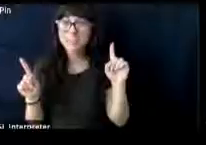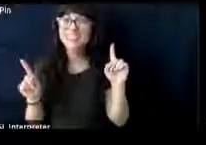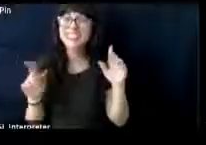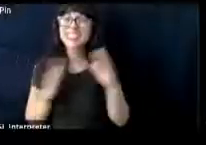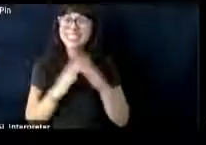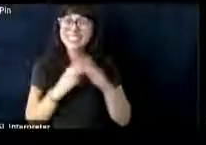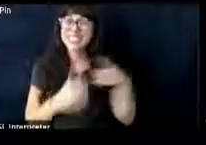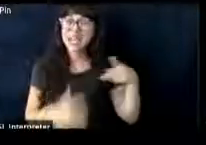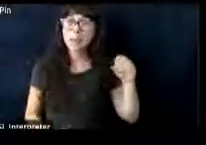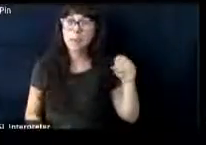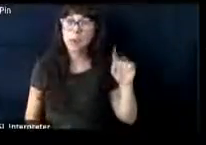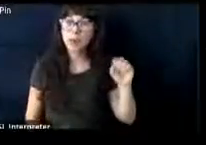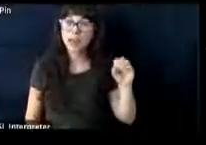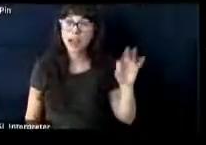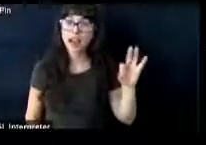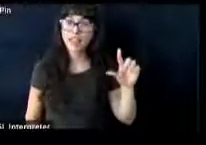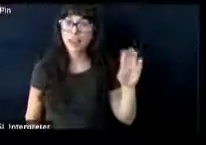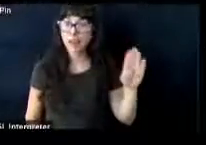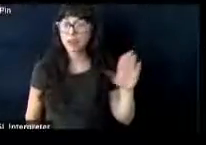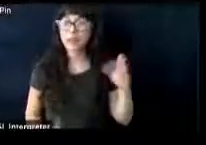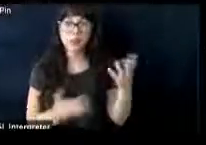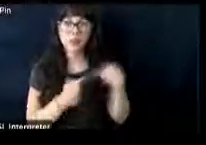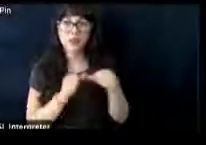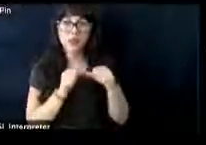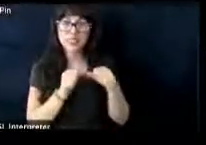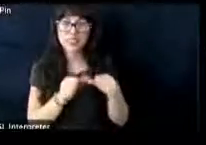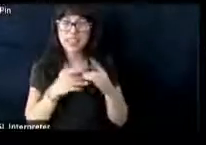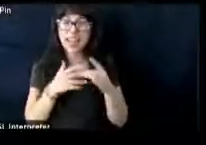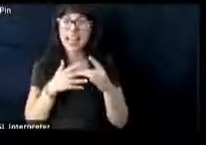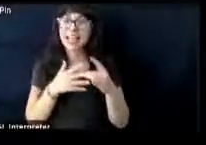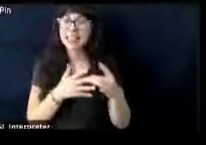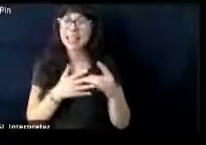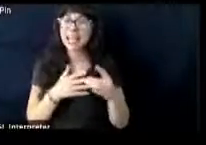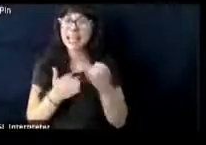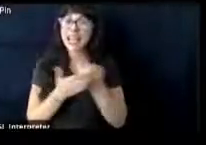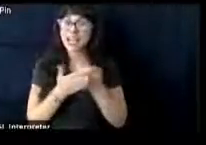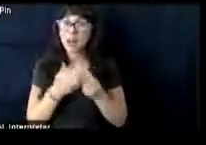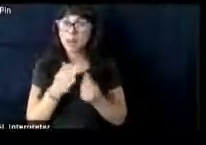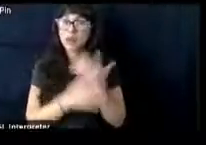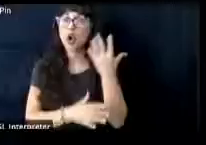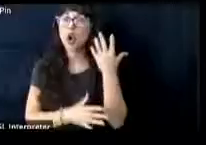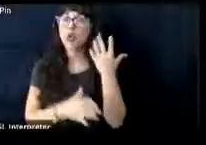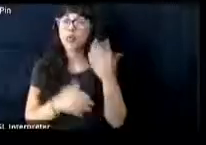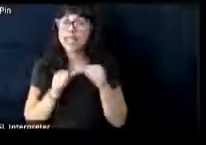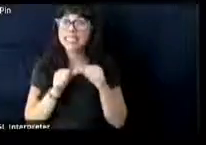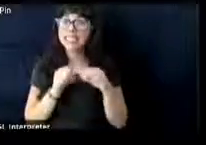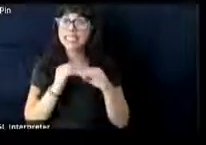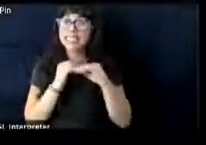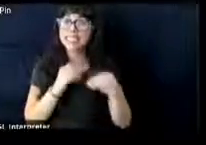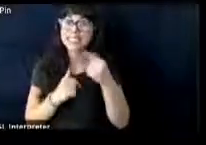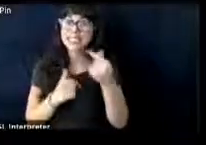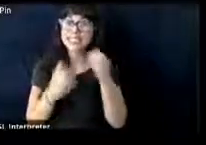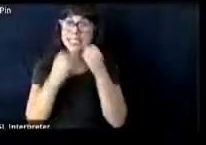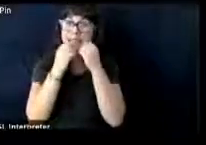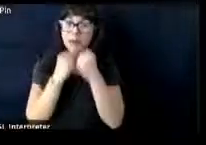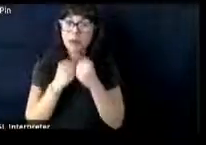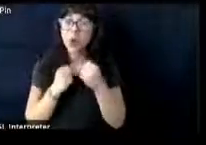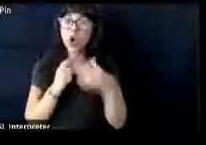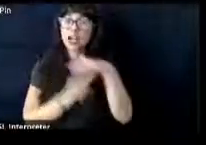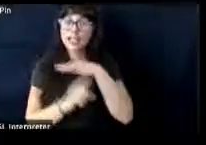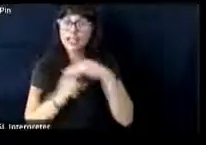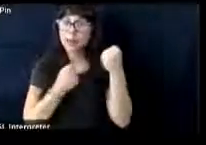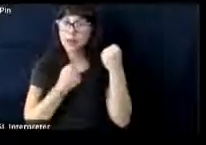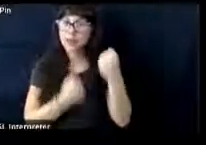Beach desires to continue to lead on economic growth that is sustainable and more climate resilient, and we need